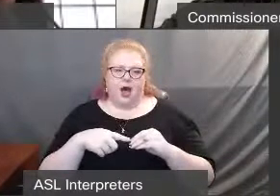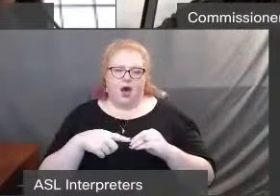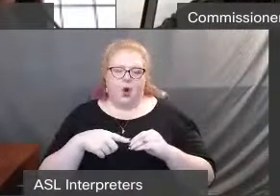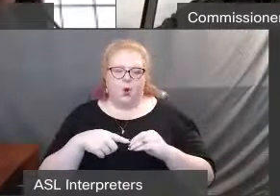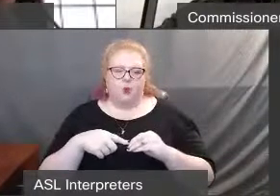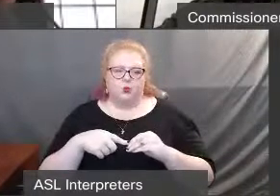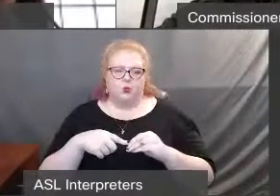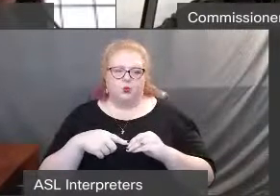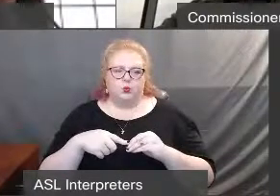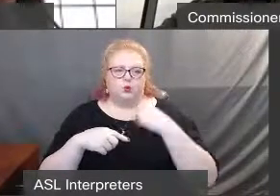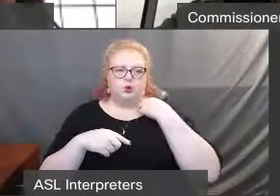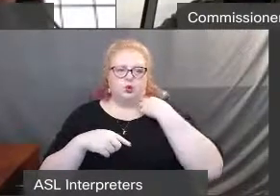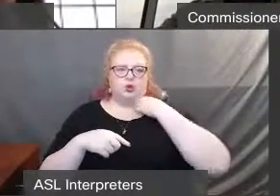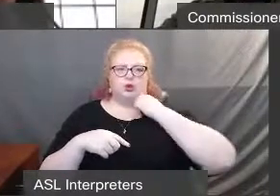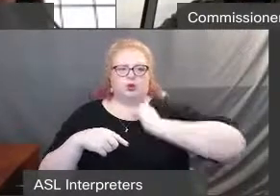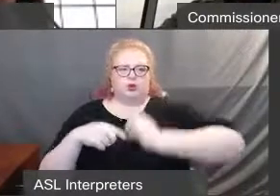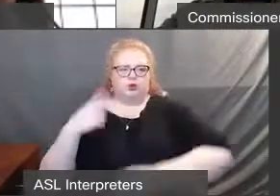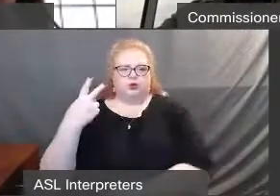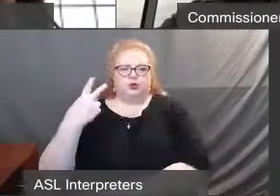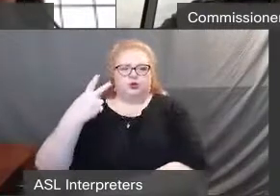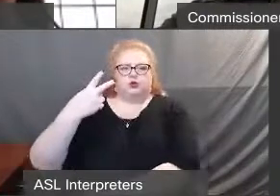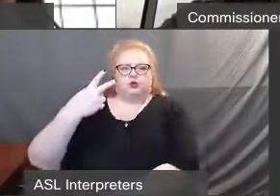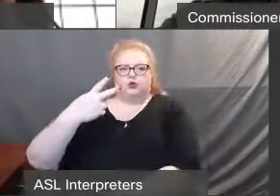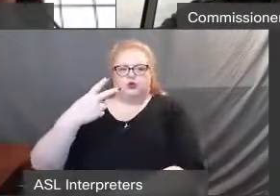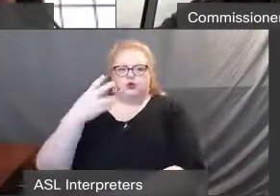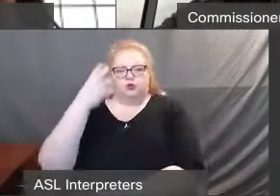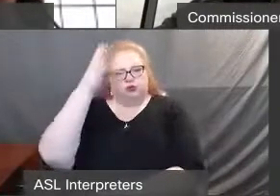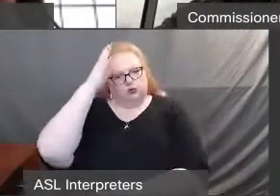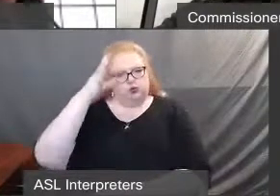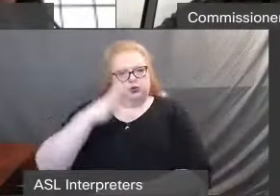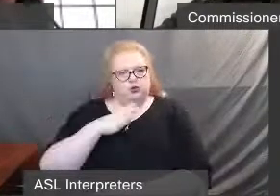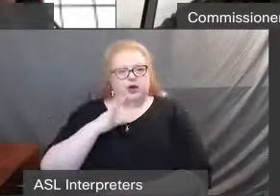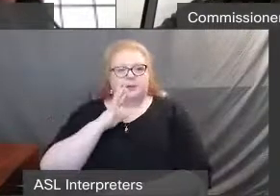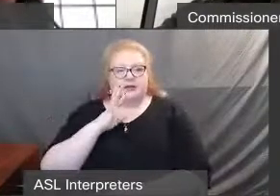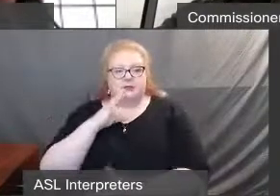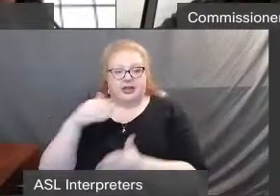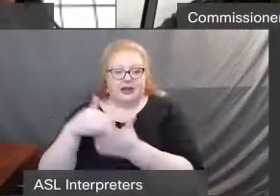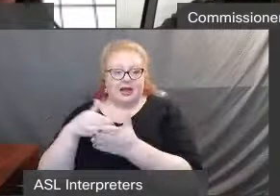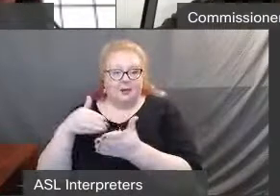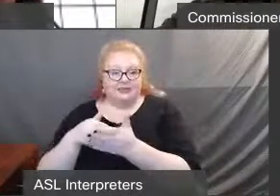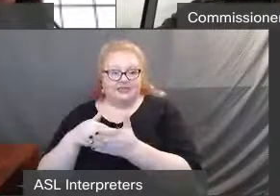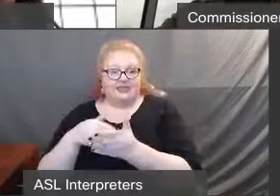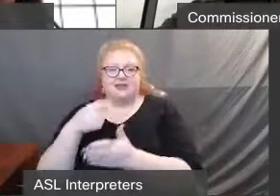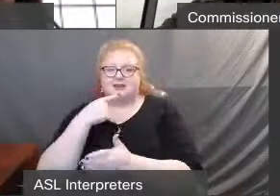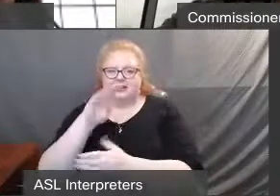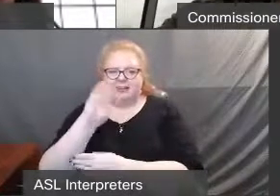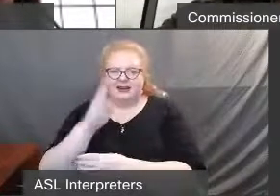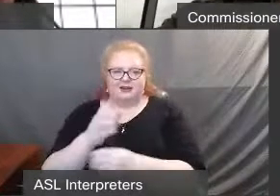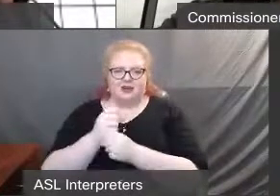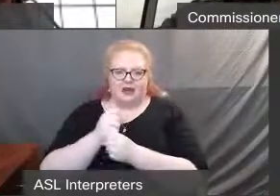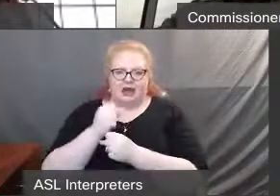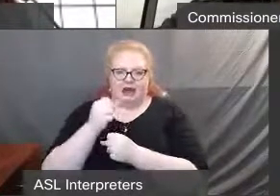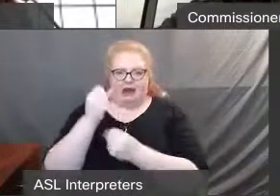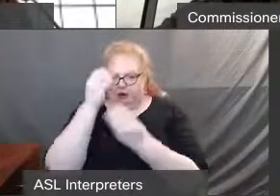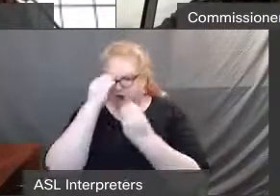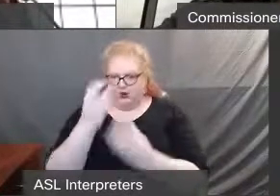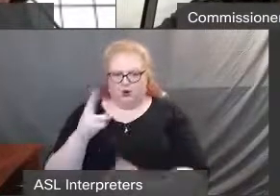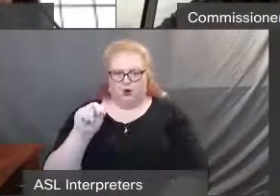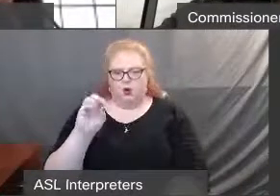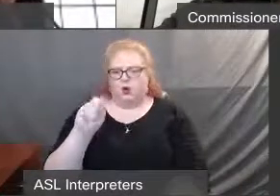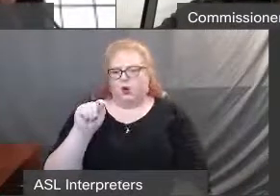two of the gentlemen that just spoke and opposed said that he never received notification, as well